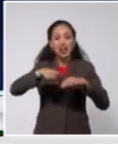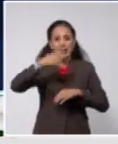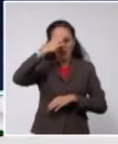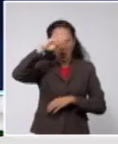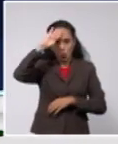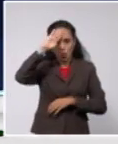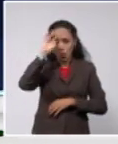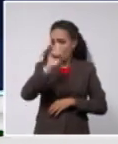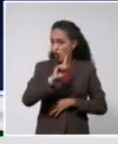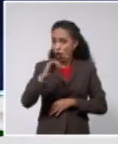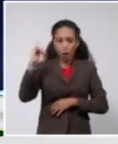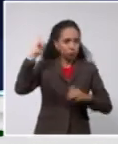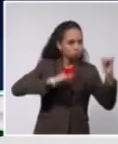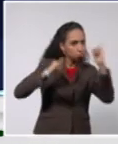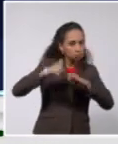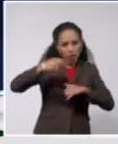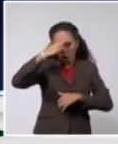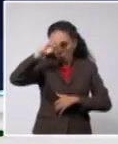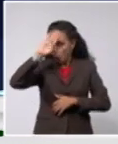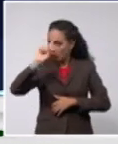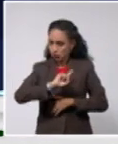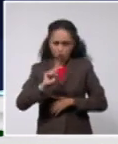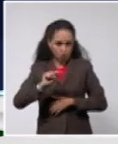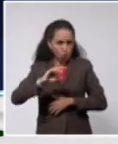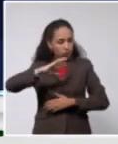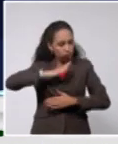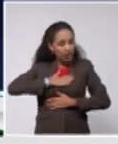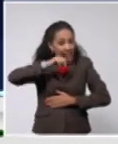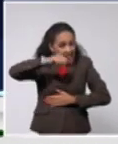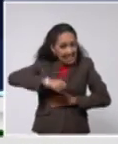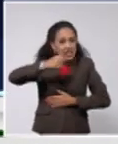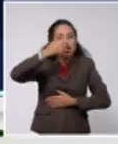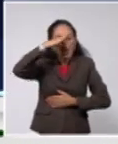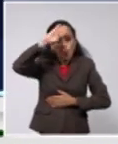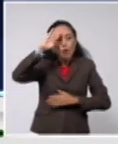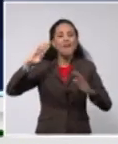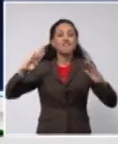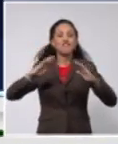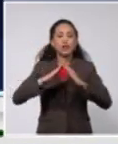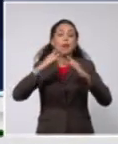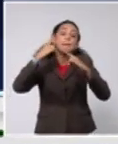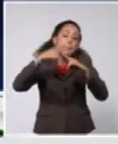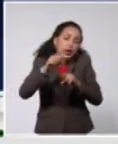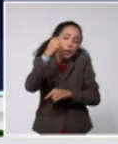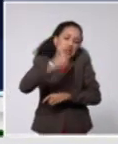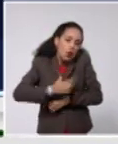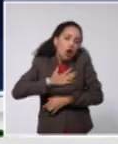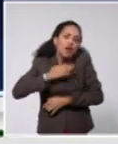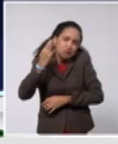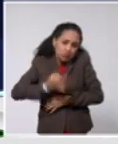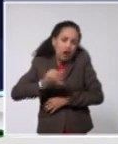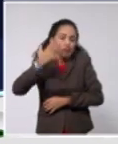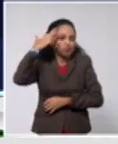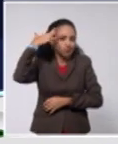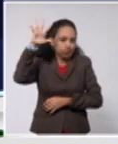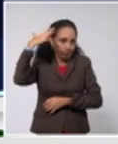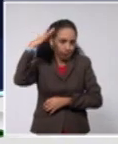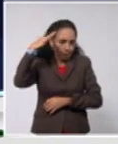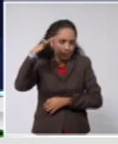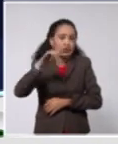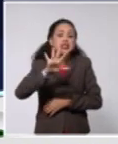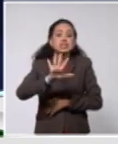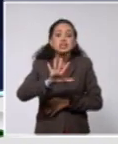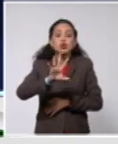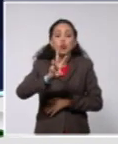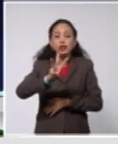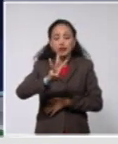contacts. Of the 62 cases diagnosed yesterday, The source of infection linked to